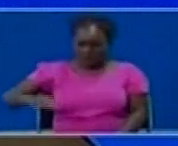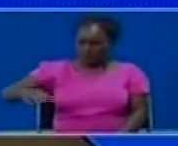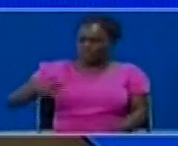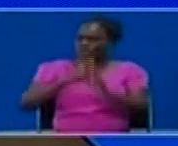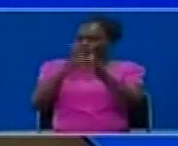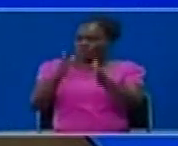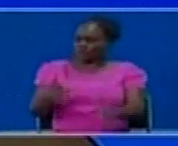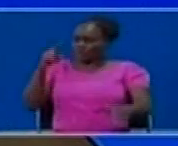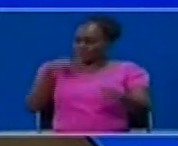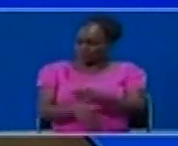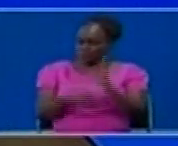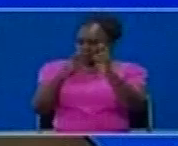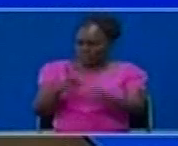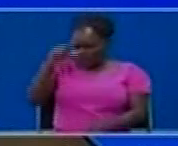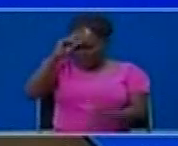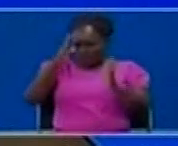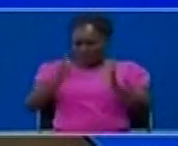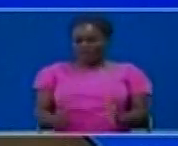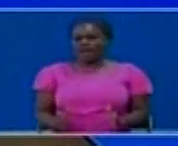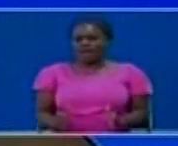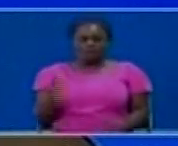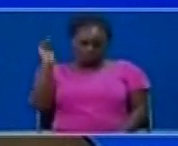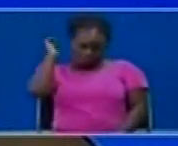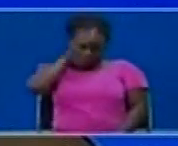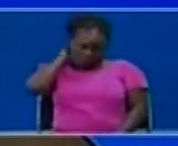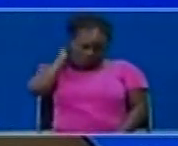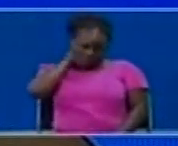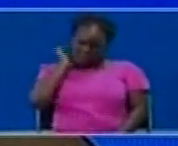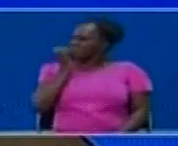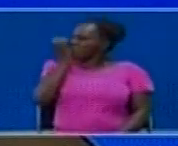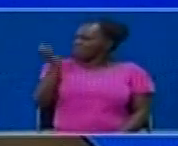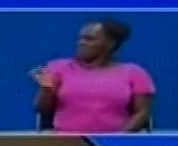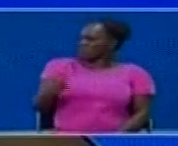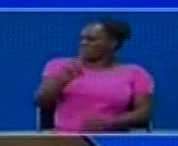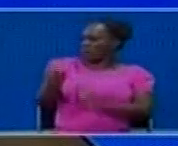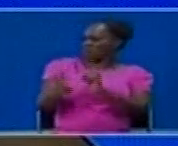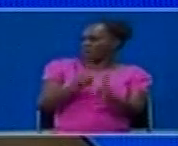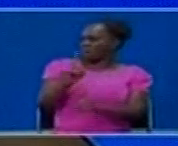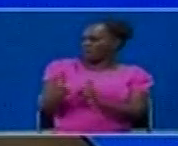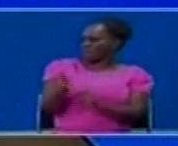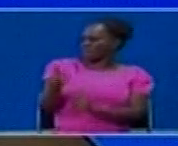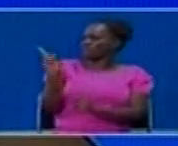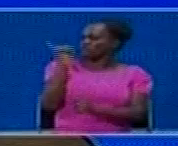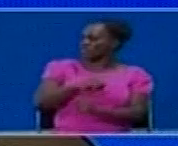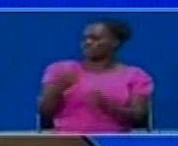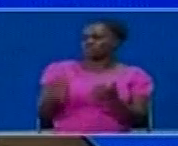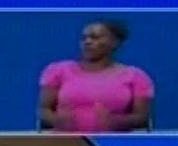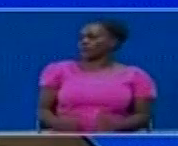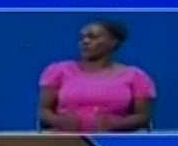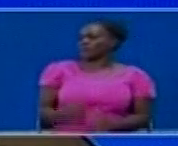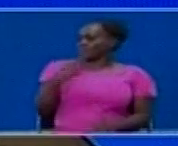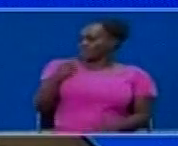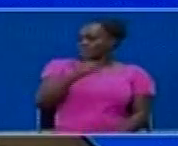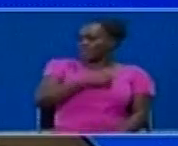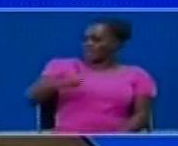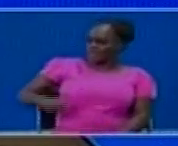Mwangi now reports, Governor Mwangi Wa Iria is dismissing some of the queries as inconclusive, arguing that the Senate